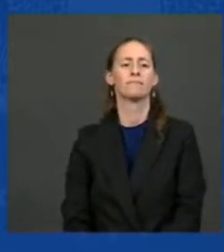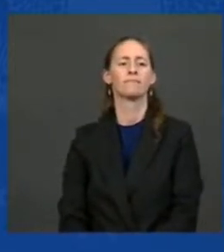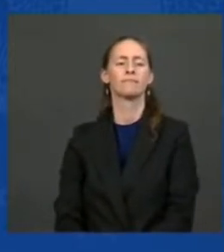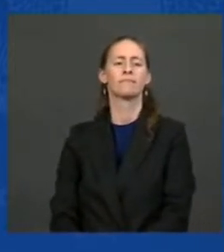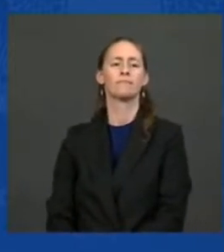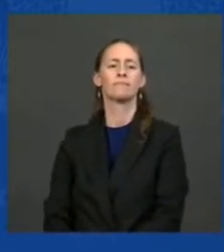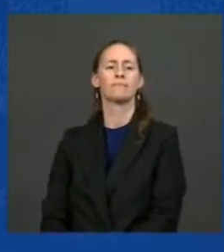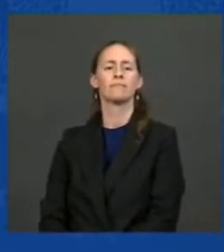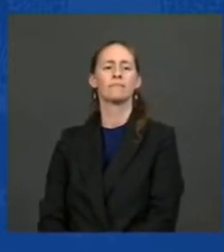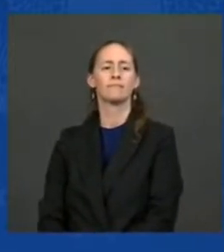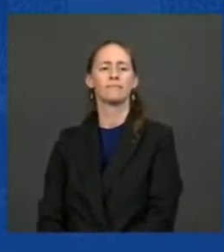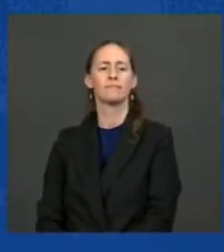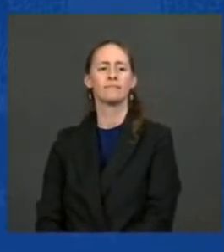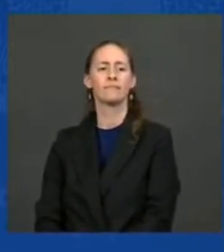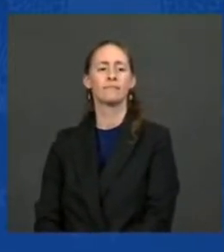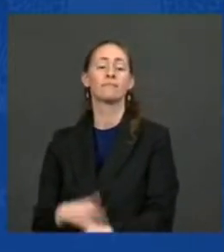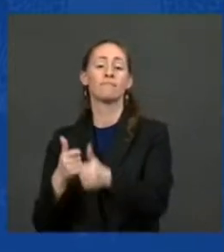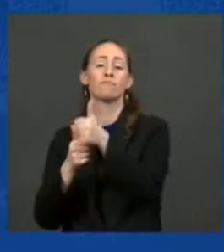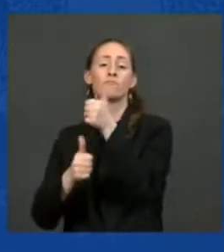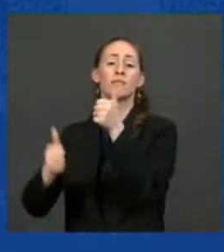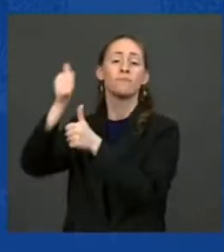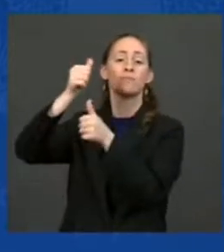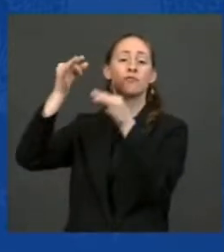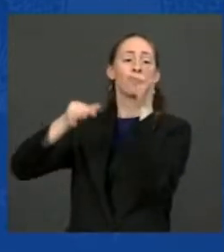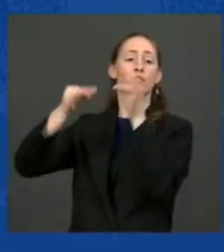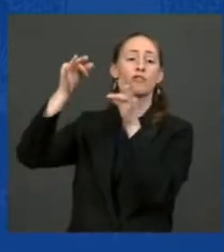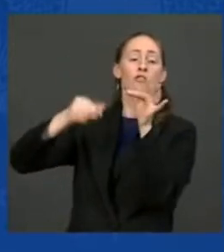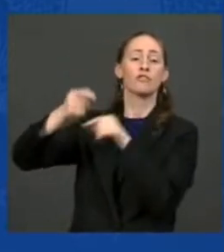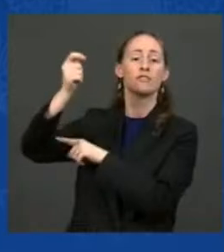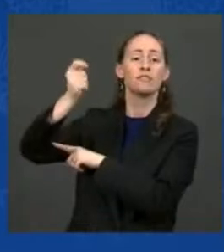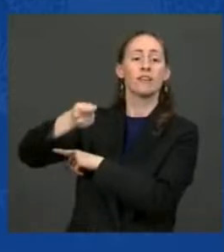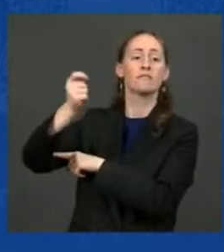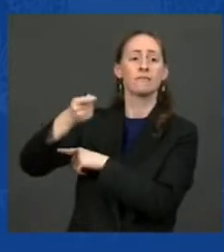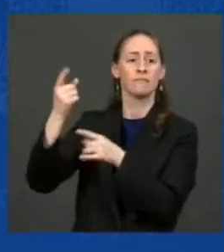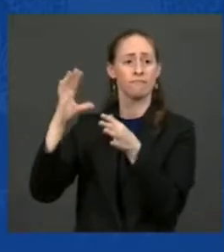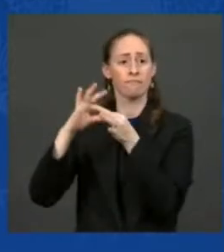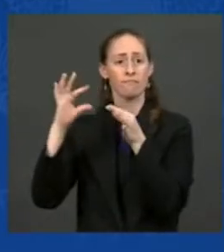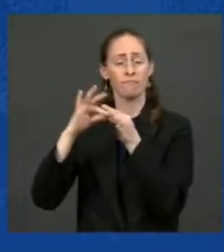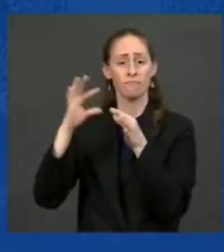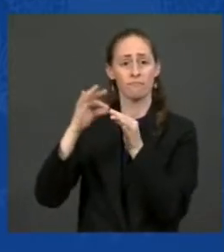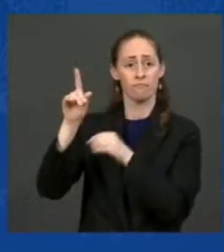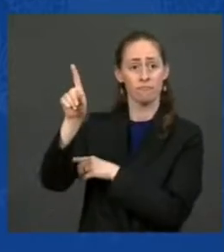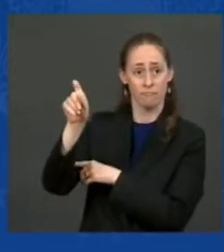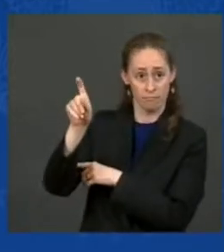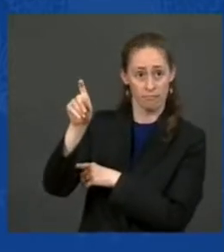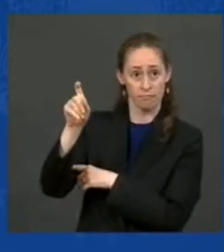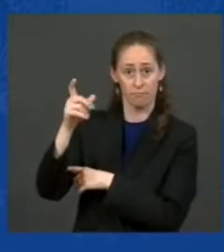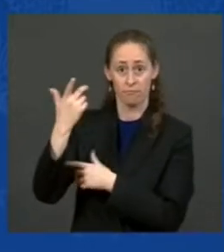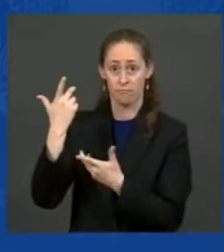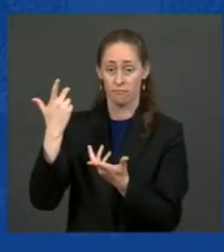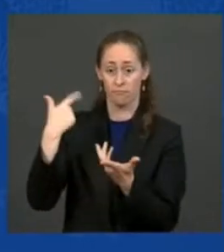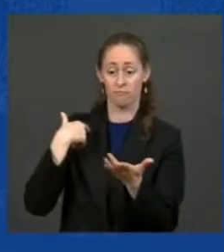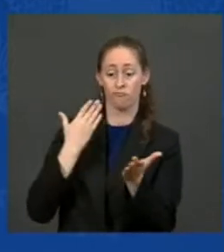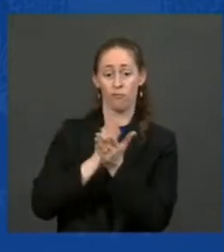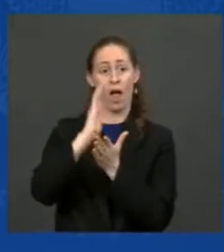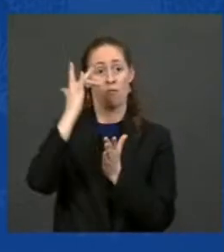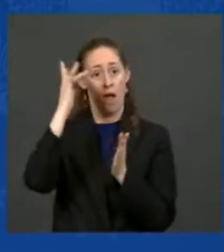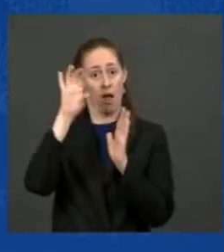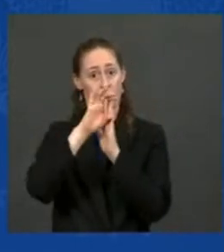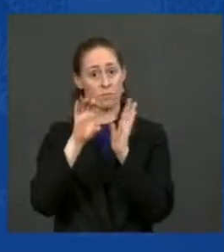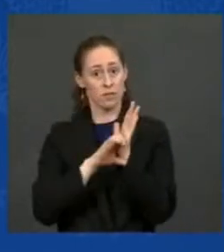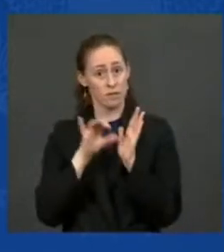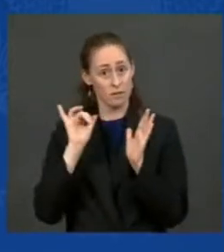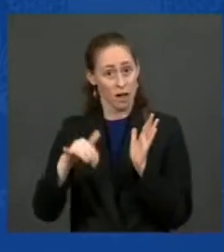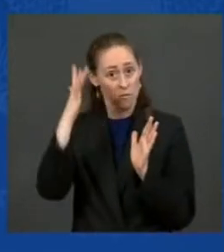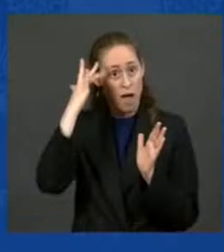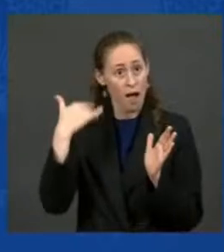hearing, we have a different form. You think I have my rights because the Constitution granted to me. I possess